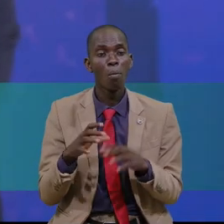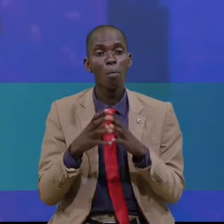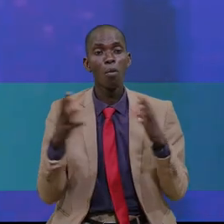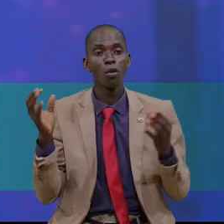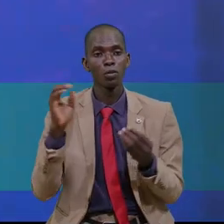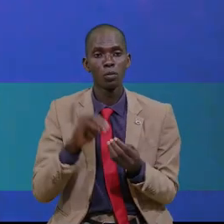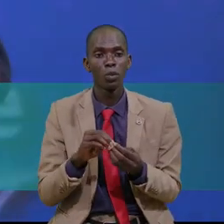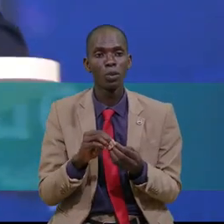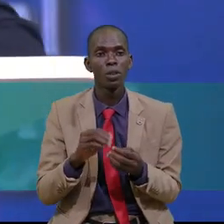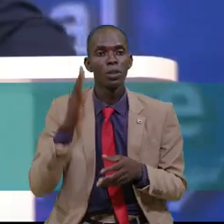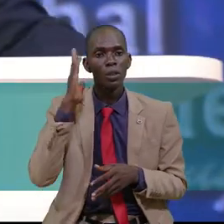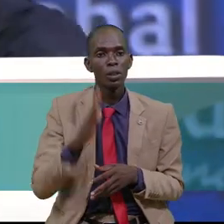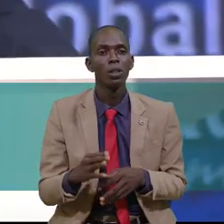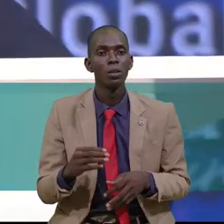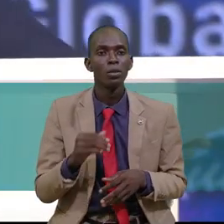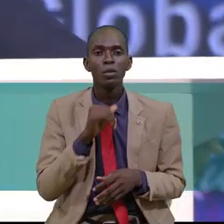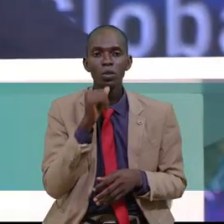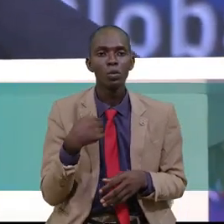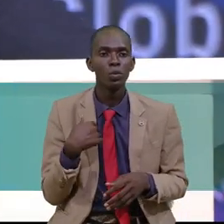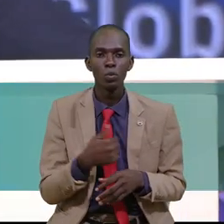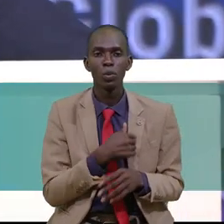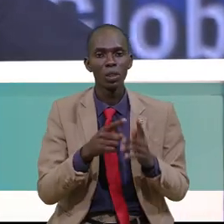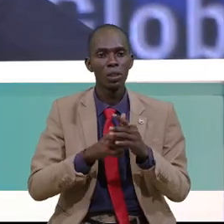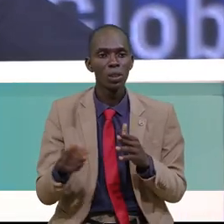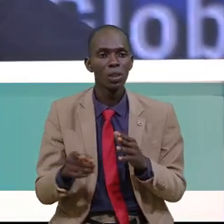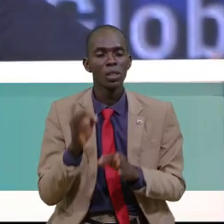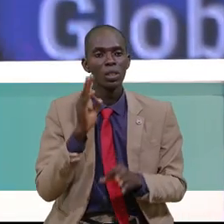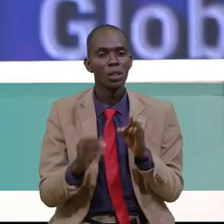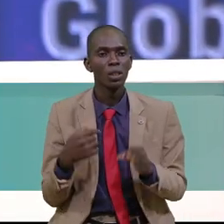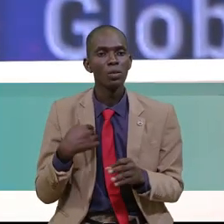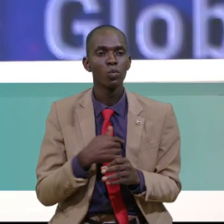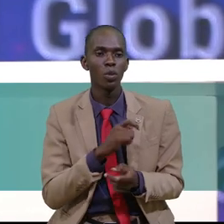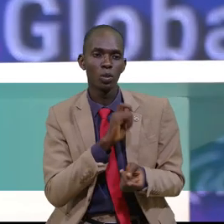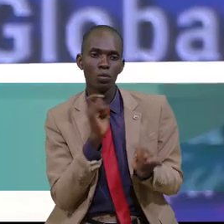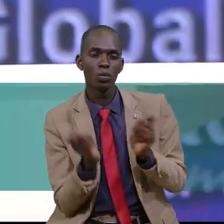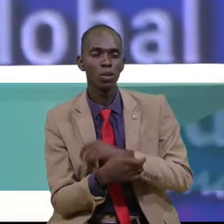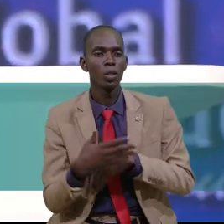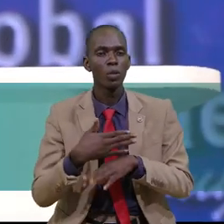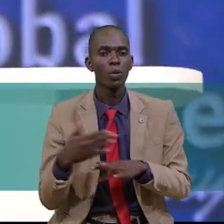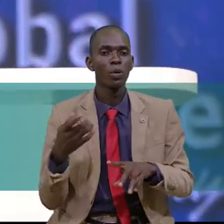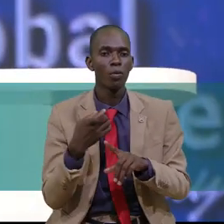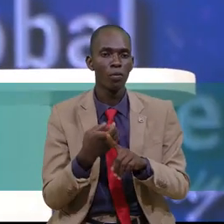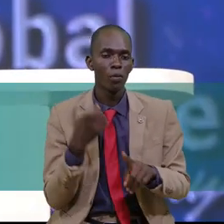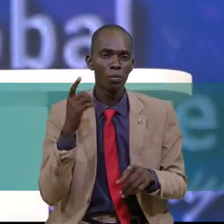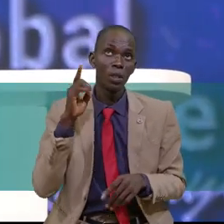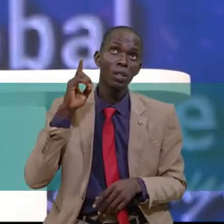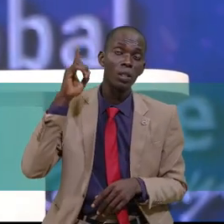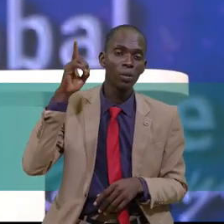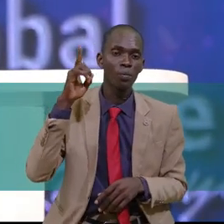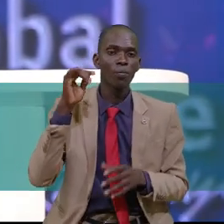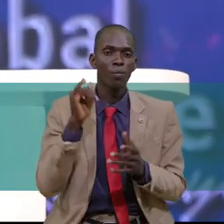more shall we not escape if we turn away from him